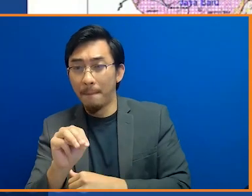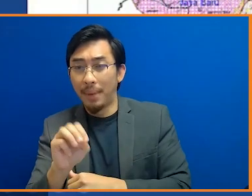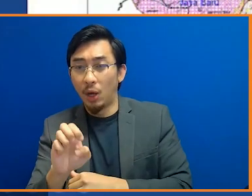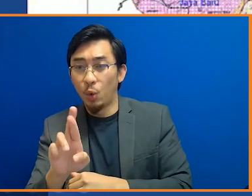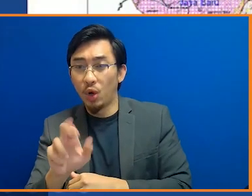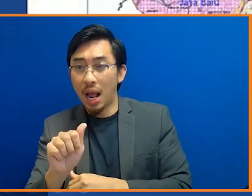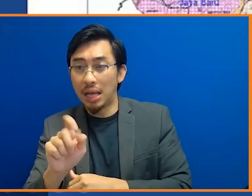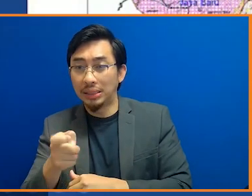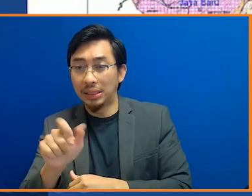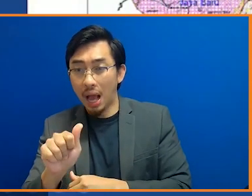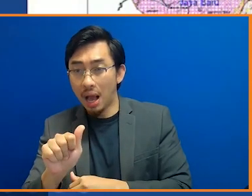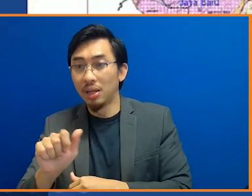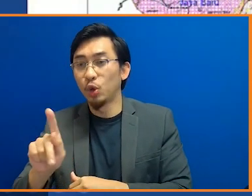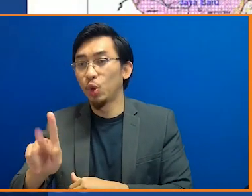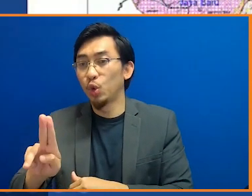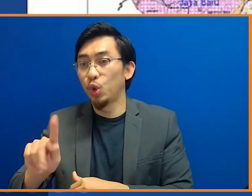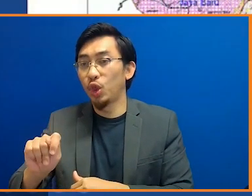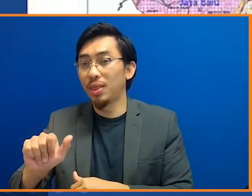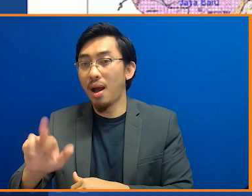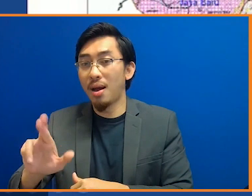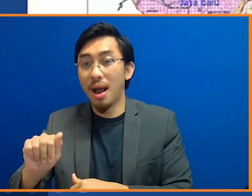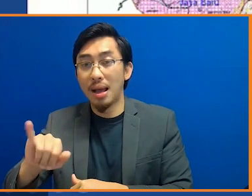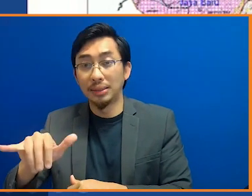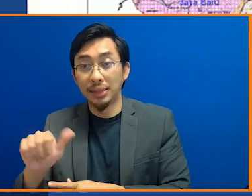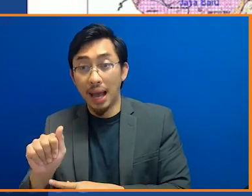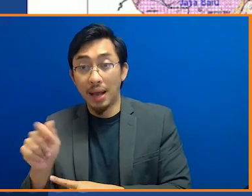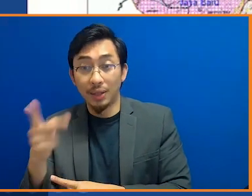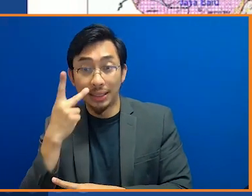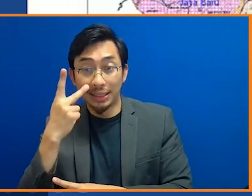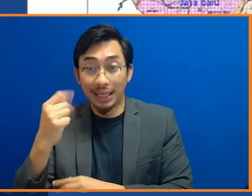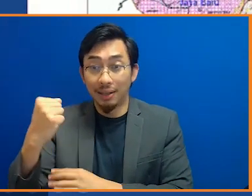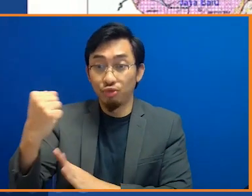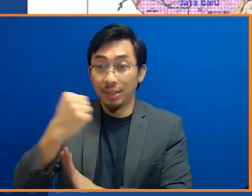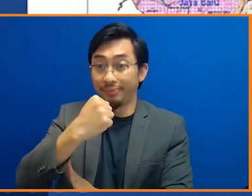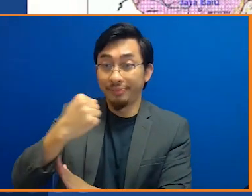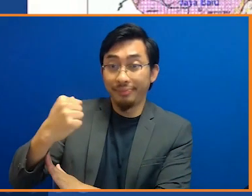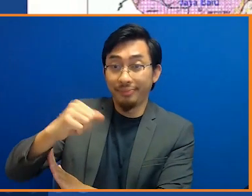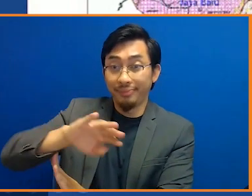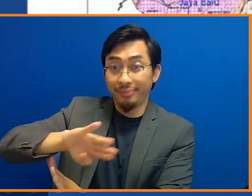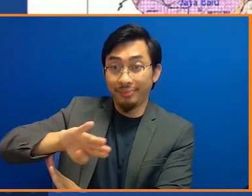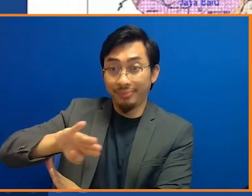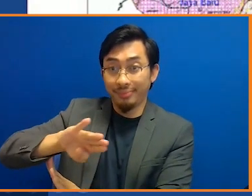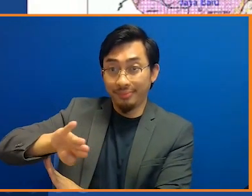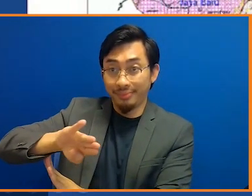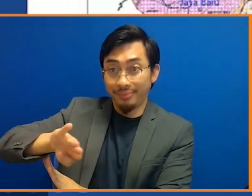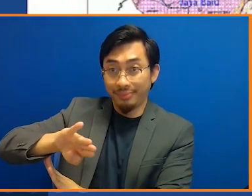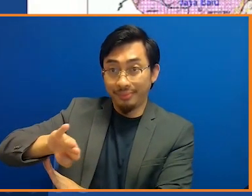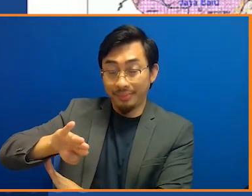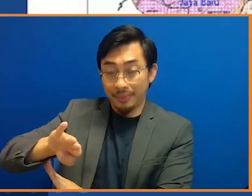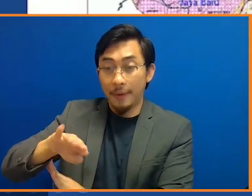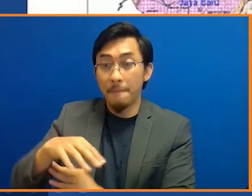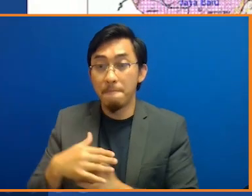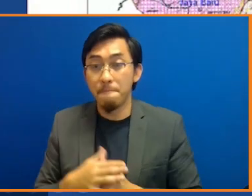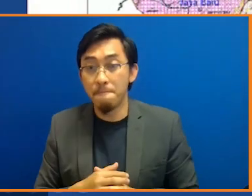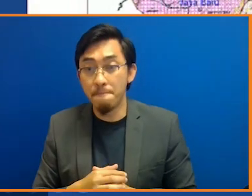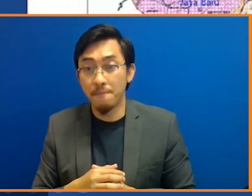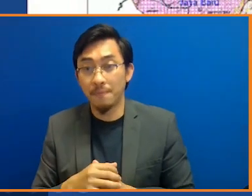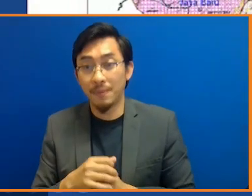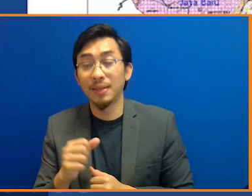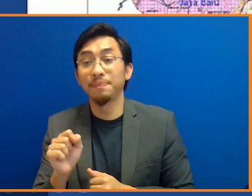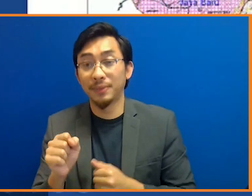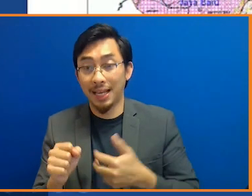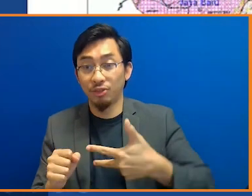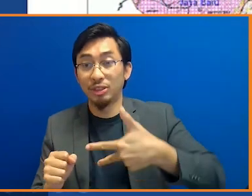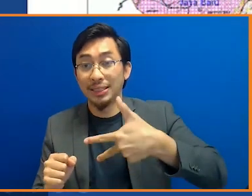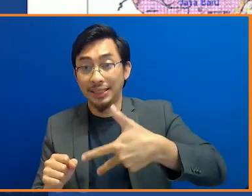sub-districts named Meraksa and Kutaraja. So you see on the right-hand side of the slide, there are